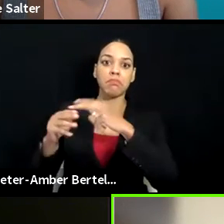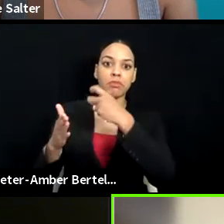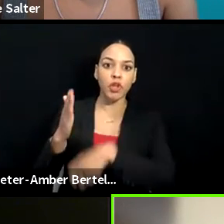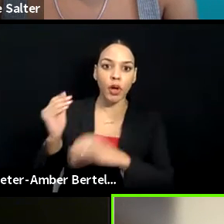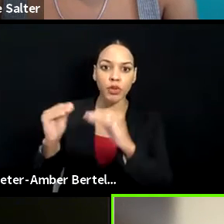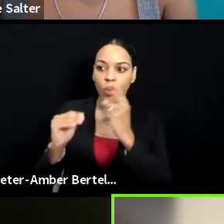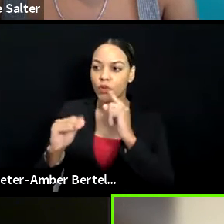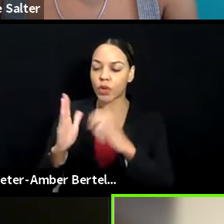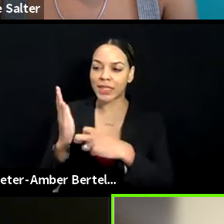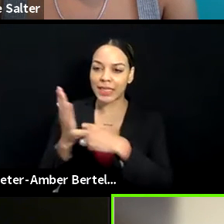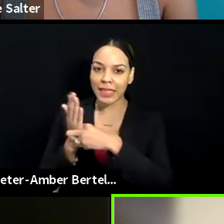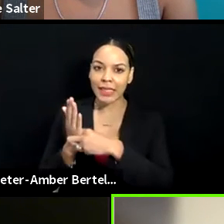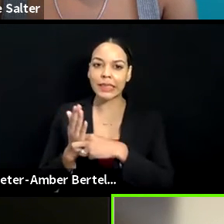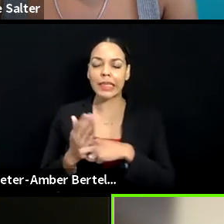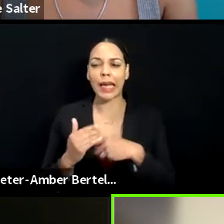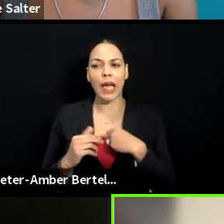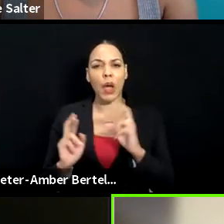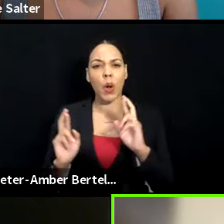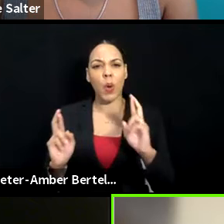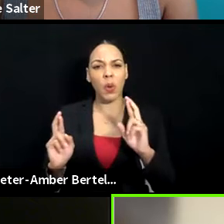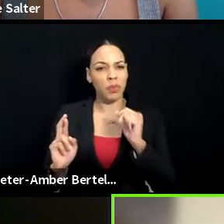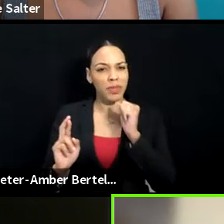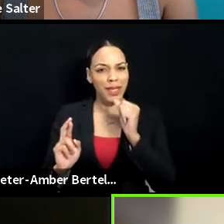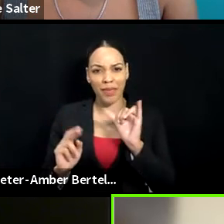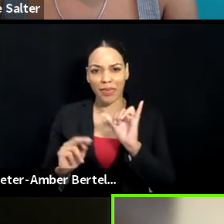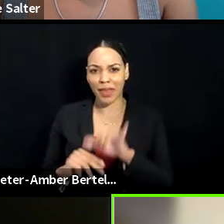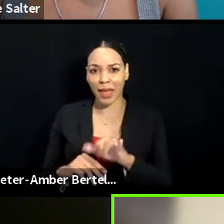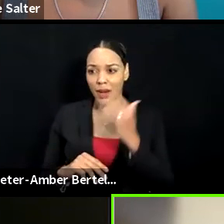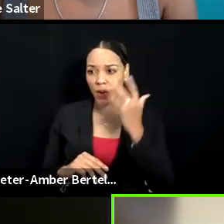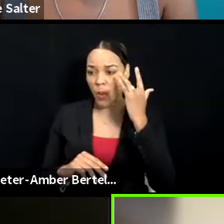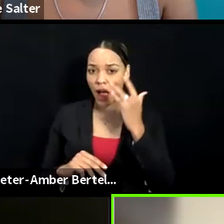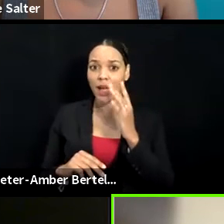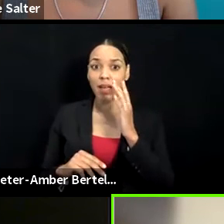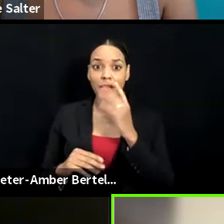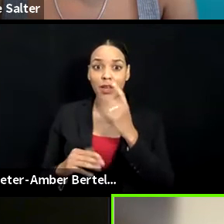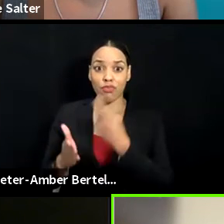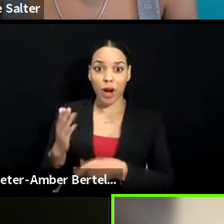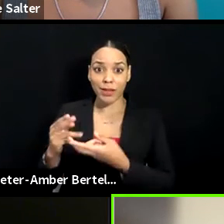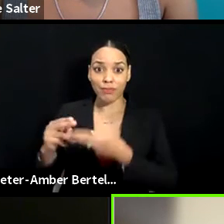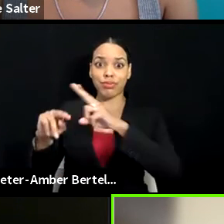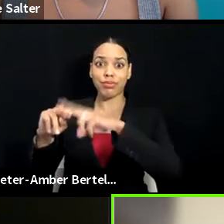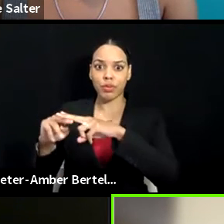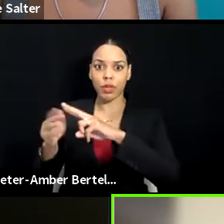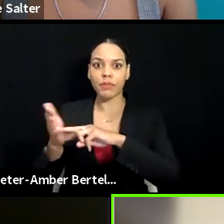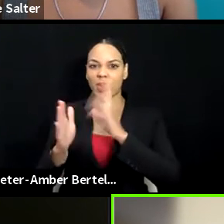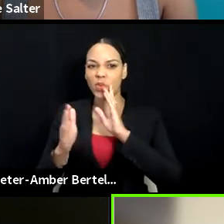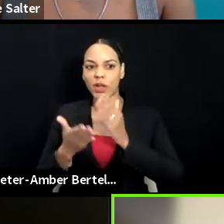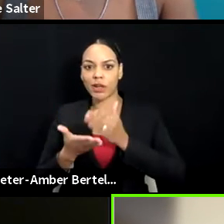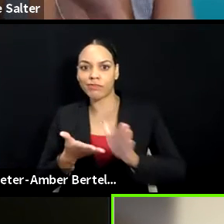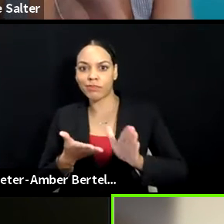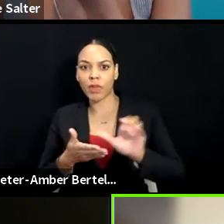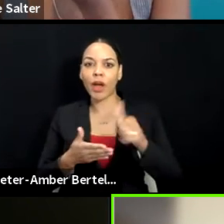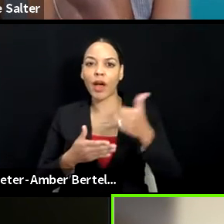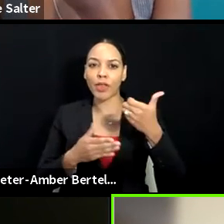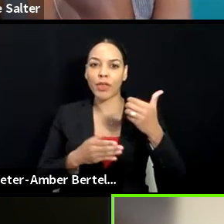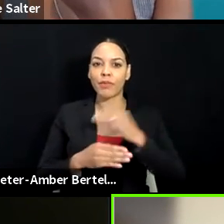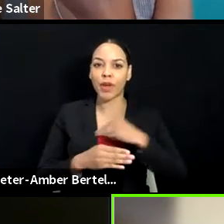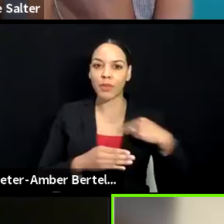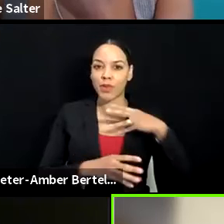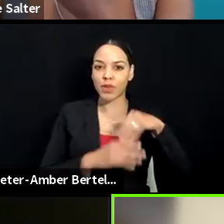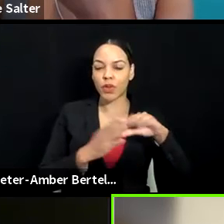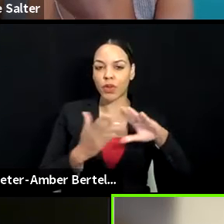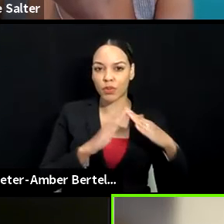that doesn't happen, because we're pricing out significant important members of our communities when we do that.